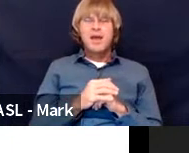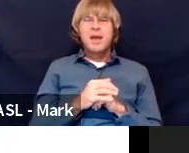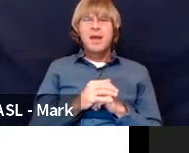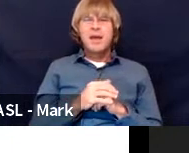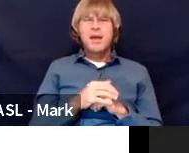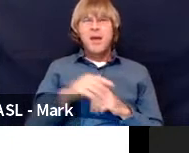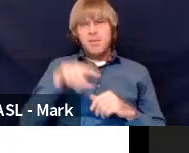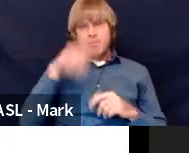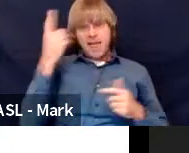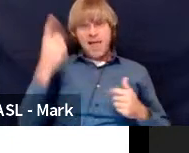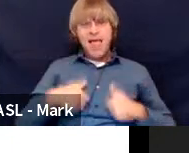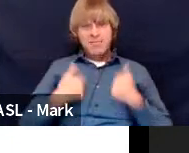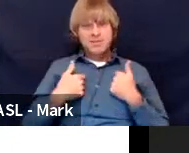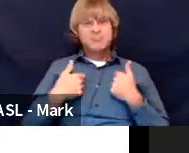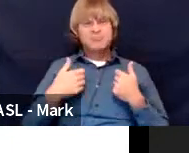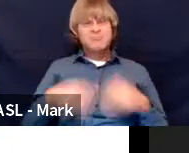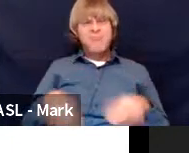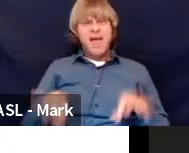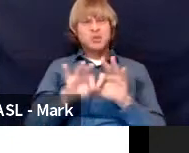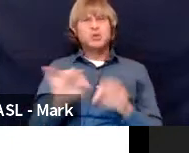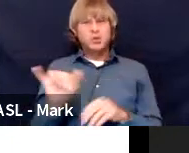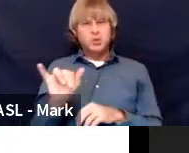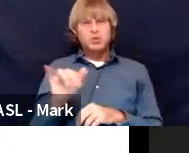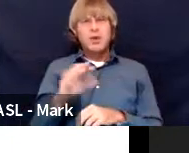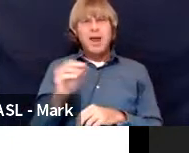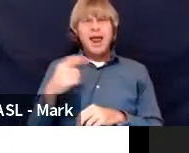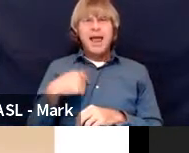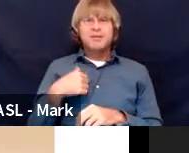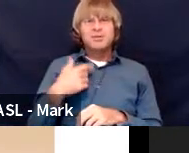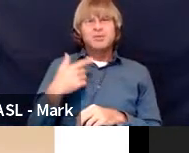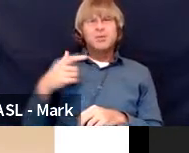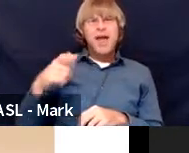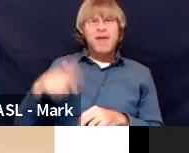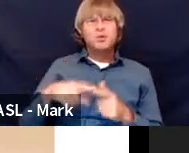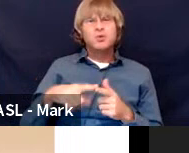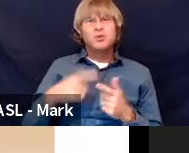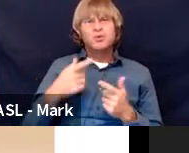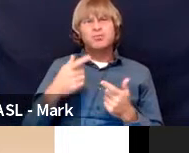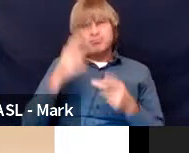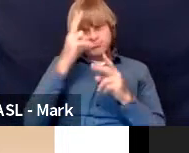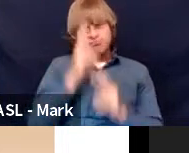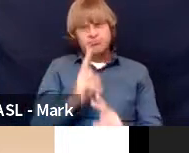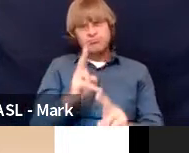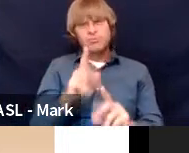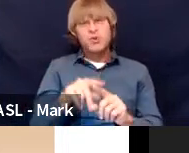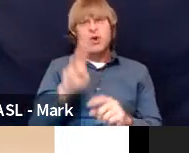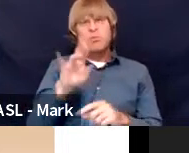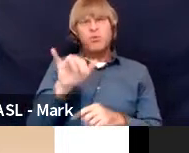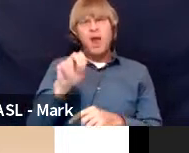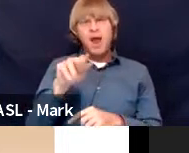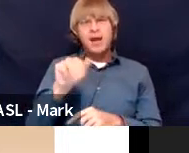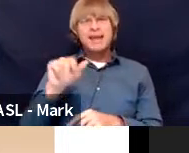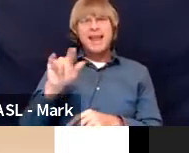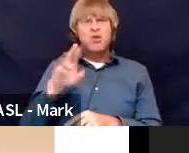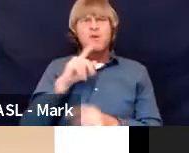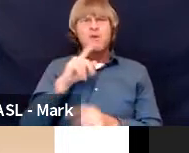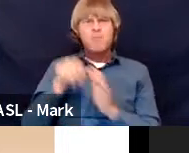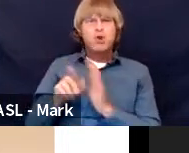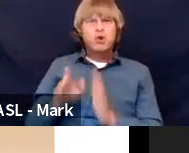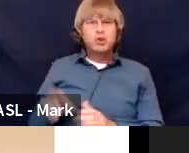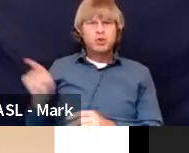Black Lives Matter also, and I'd be remiss to not pay tribute to Breonna Taylor, whose murderers